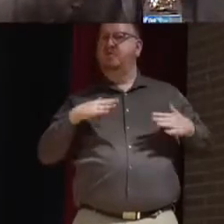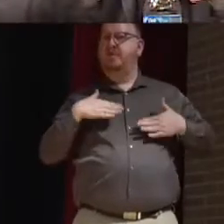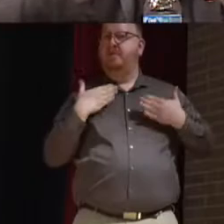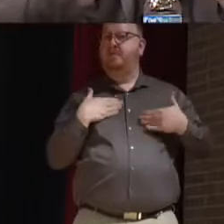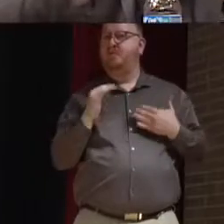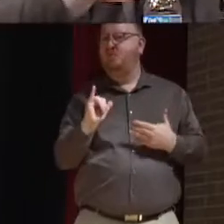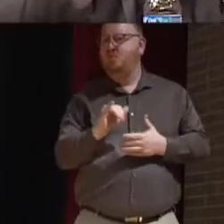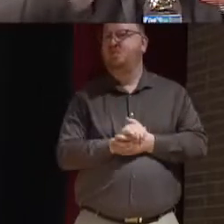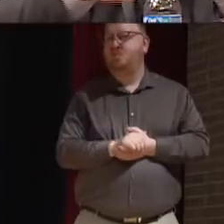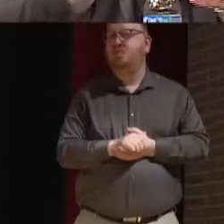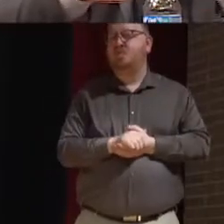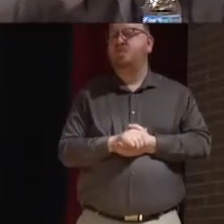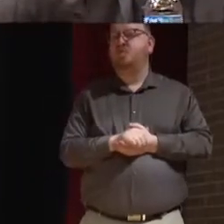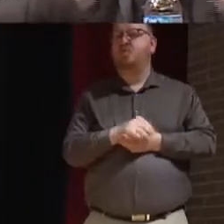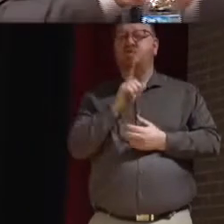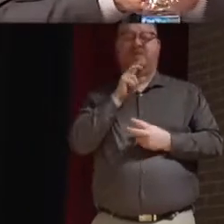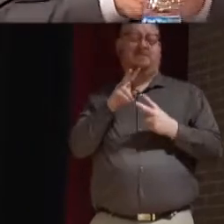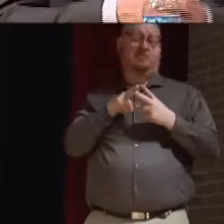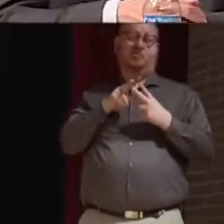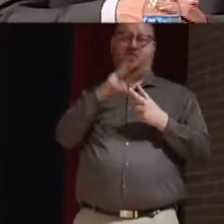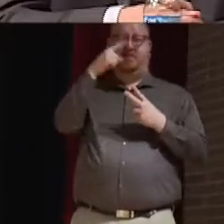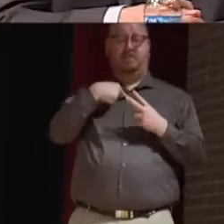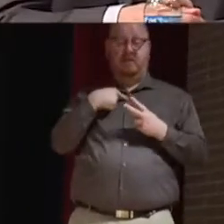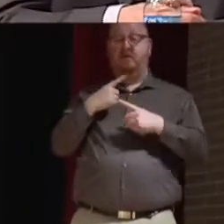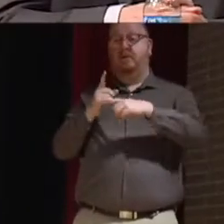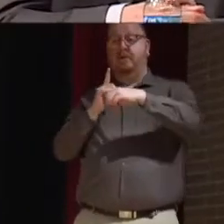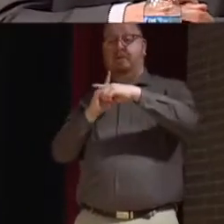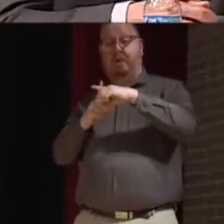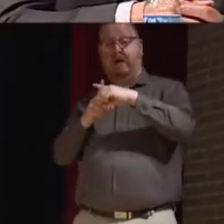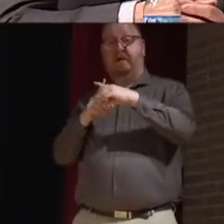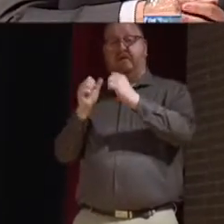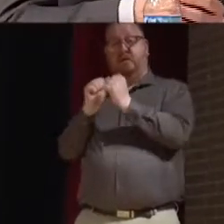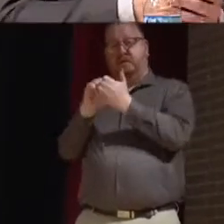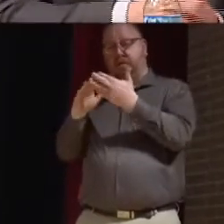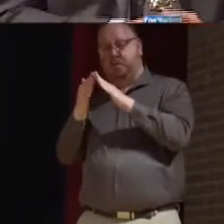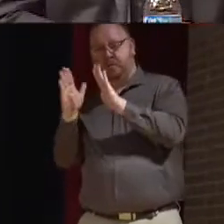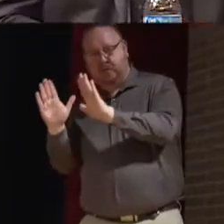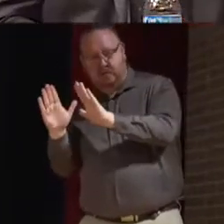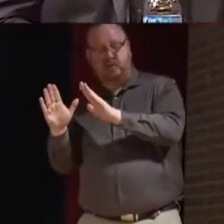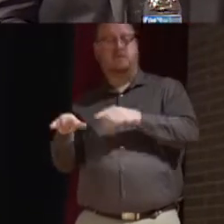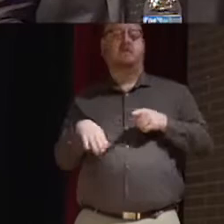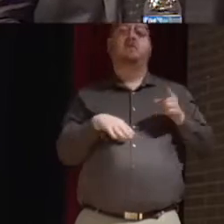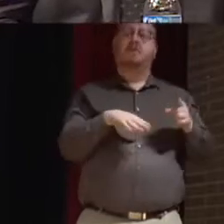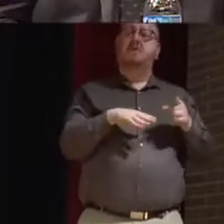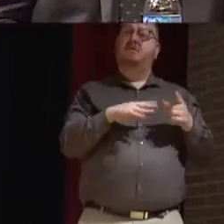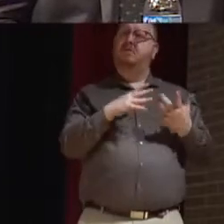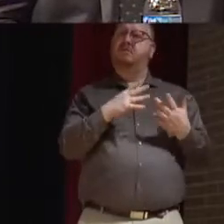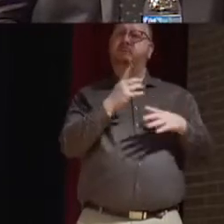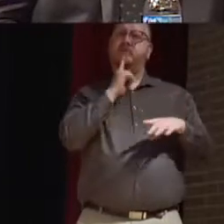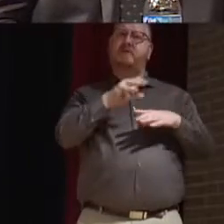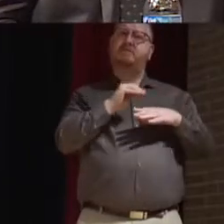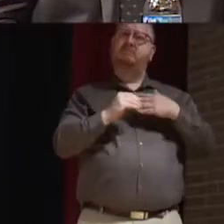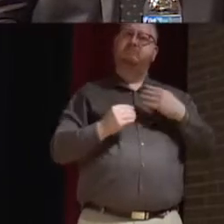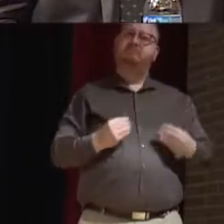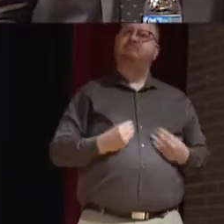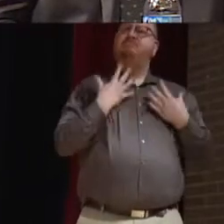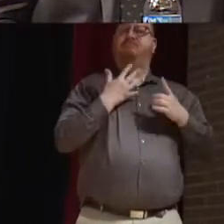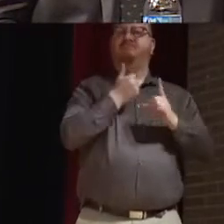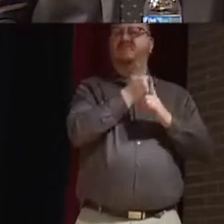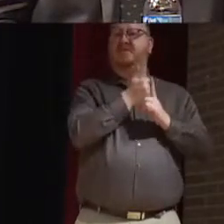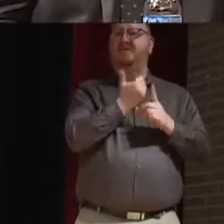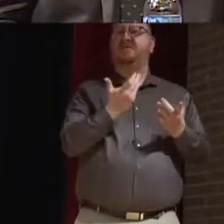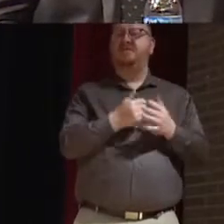really comes down to just those two things. Yeah. Very often finding that purpose, that they have found a purpose for